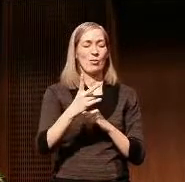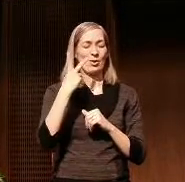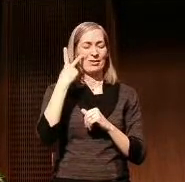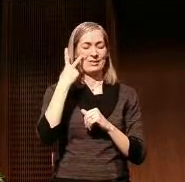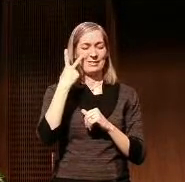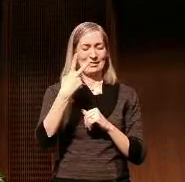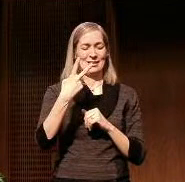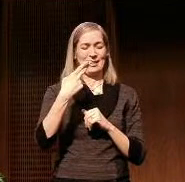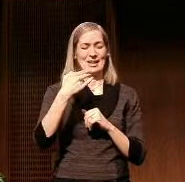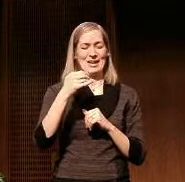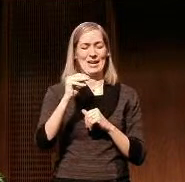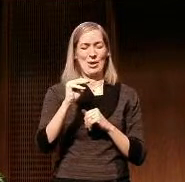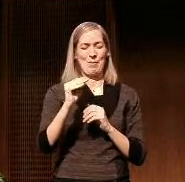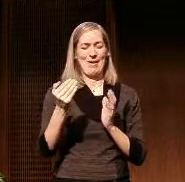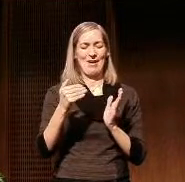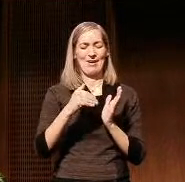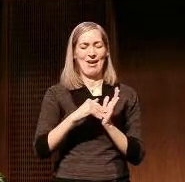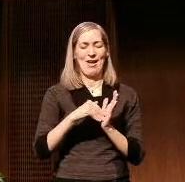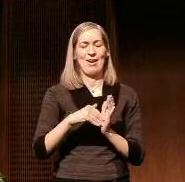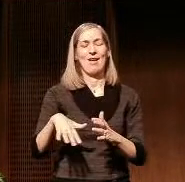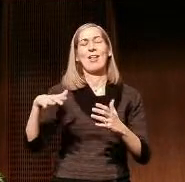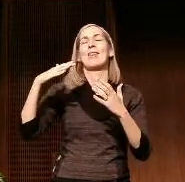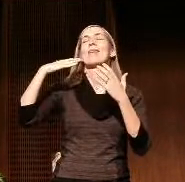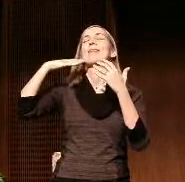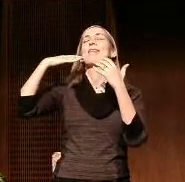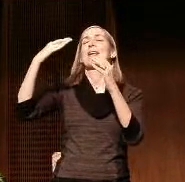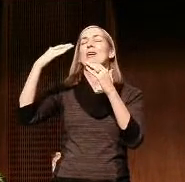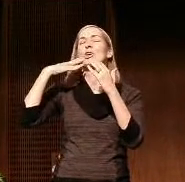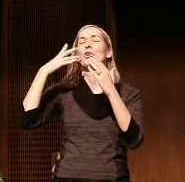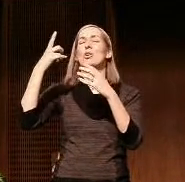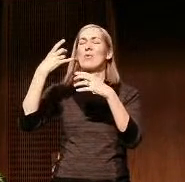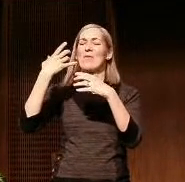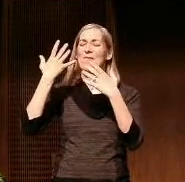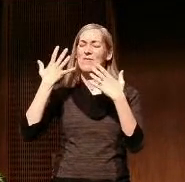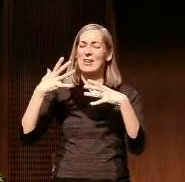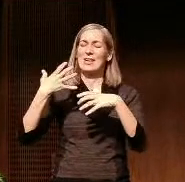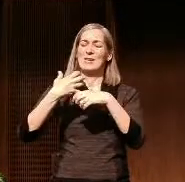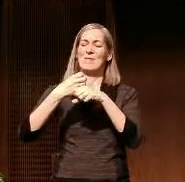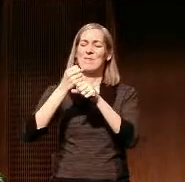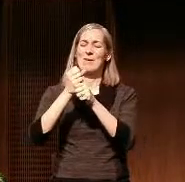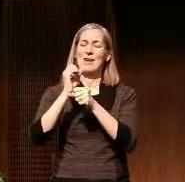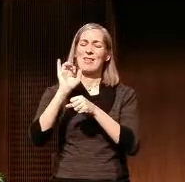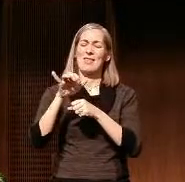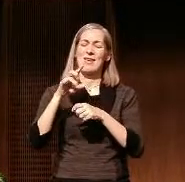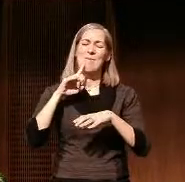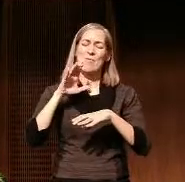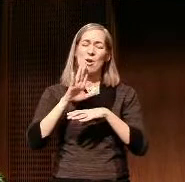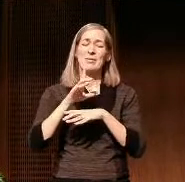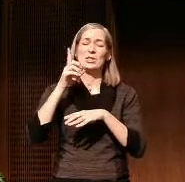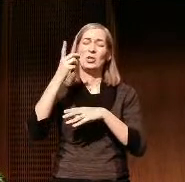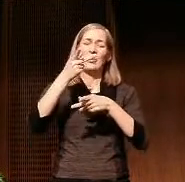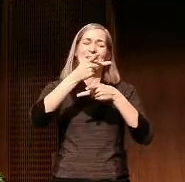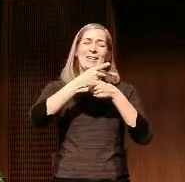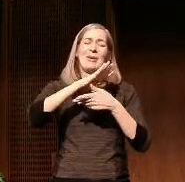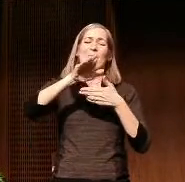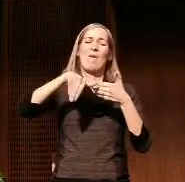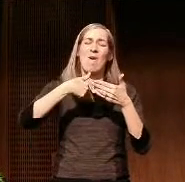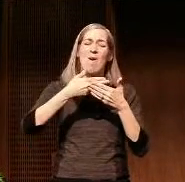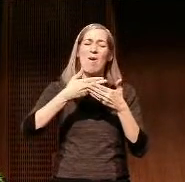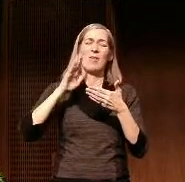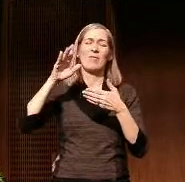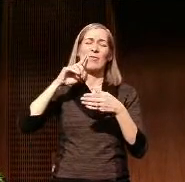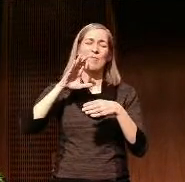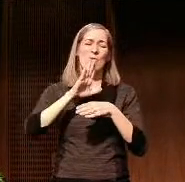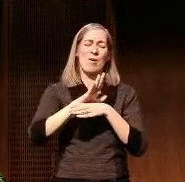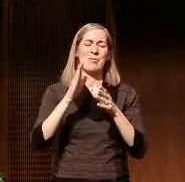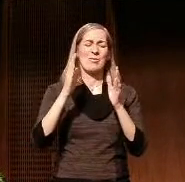thank you for that. That's a promise that you have made to us, and we know that you keep all of your promises. And we just pray at